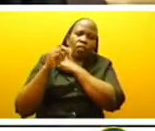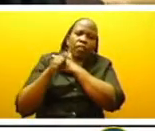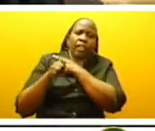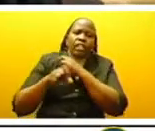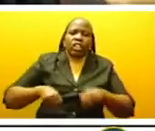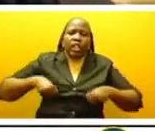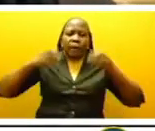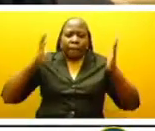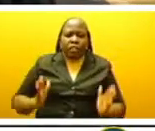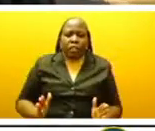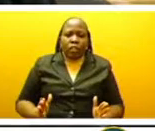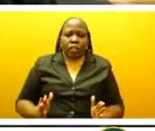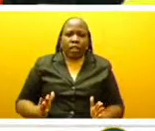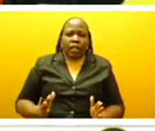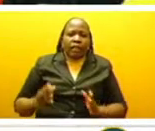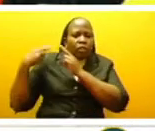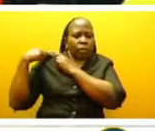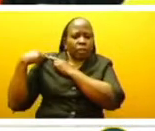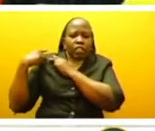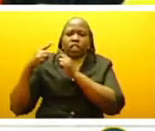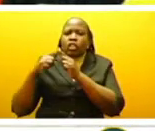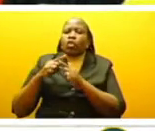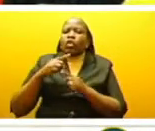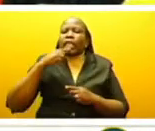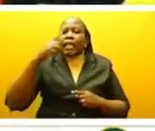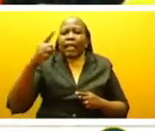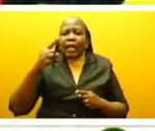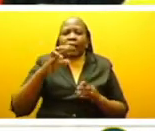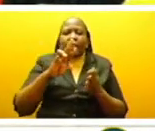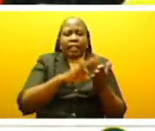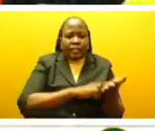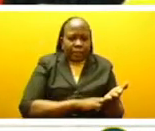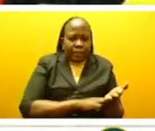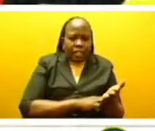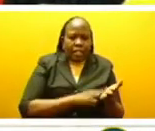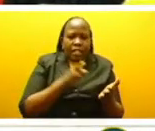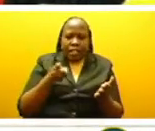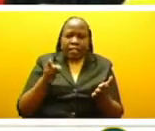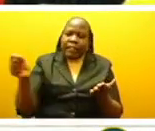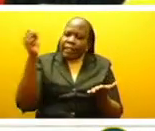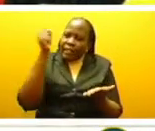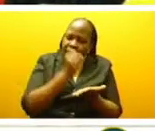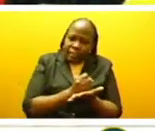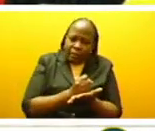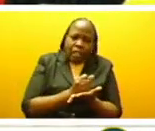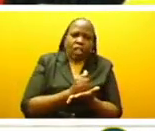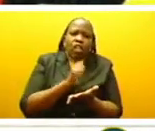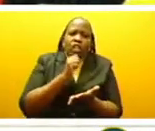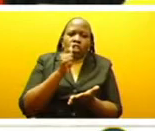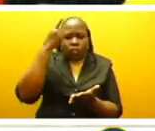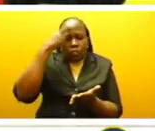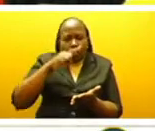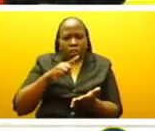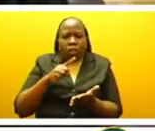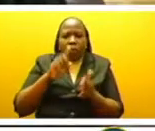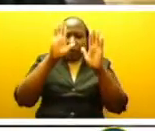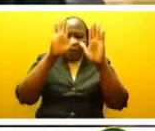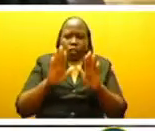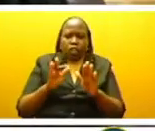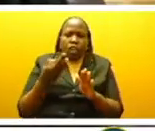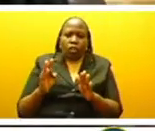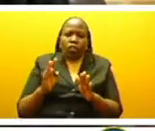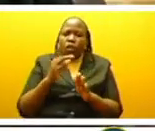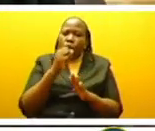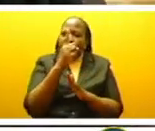declare the result. So the gazettement was not for purposes of Article 138.3c,